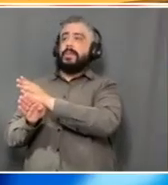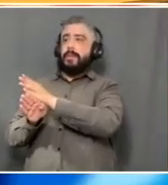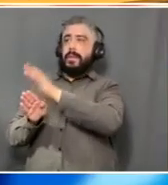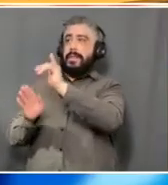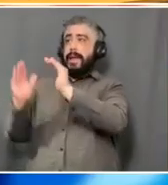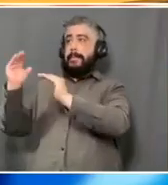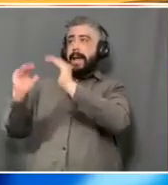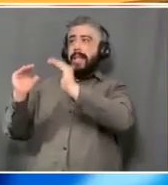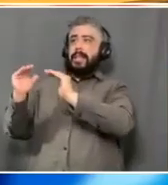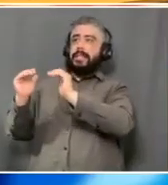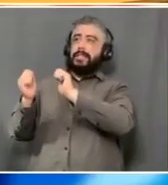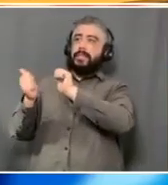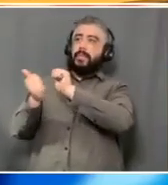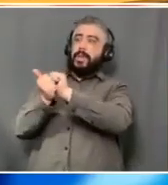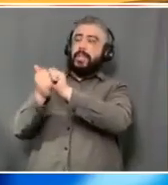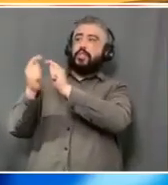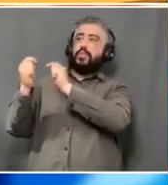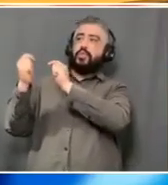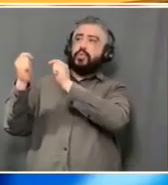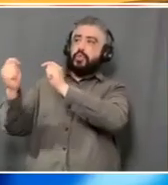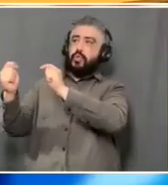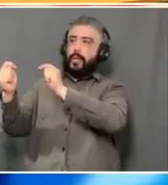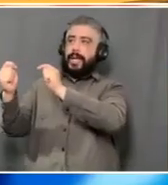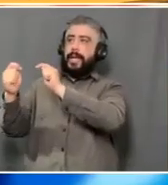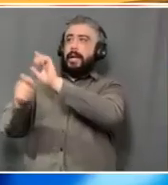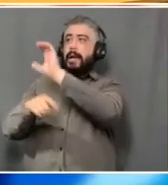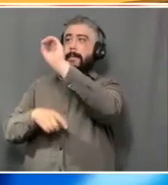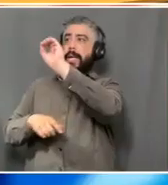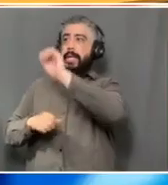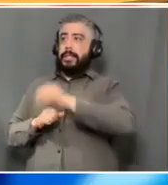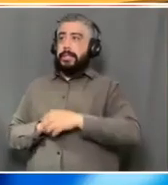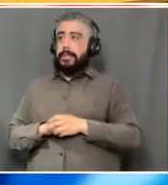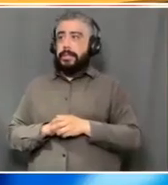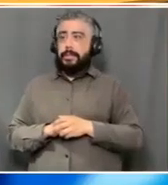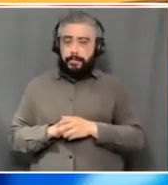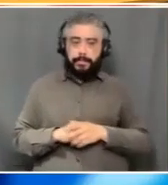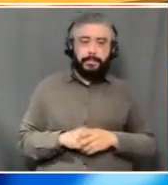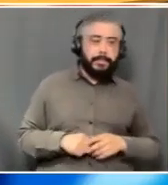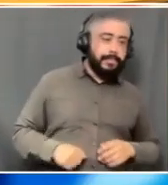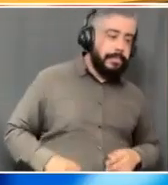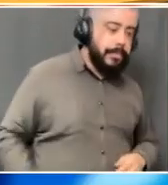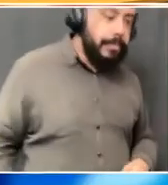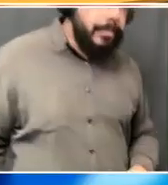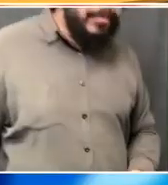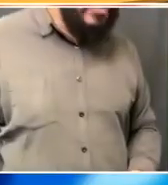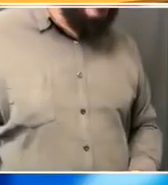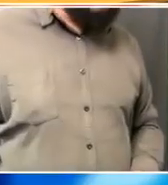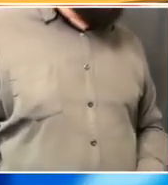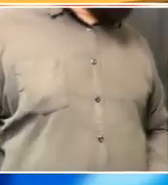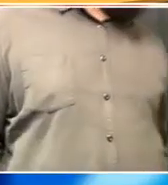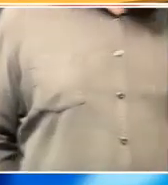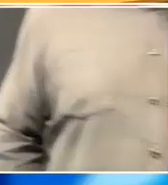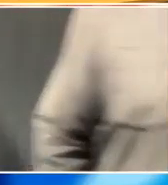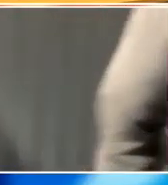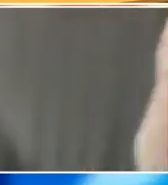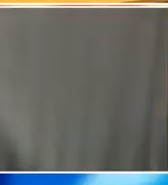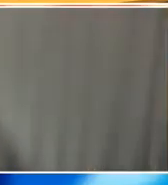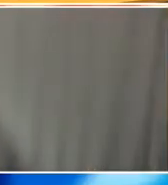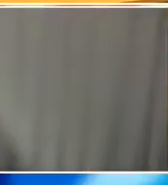with tutoring companies. And these are just the major vendors kind of summed up, and the way